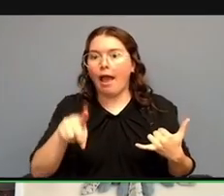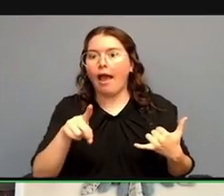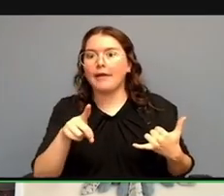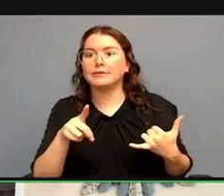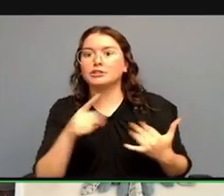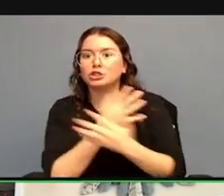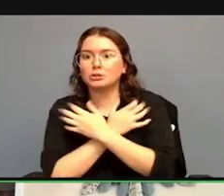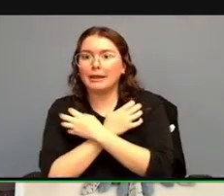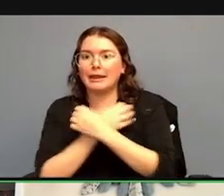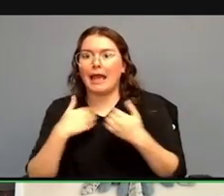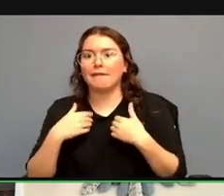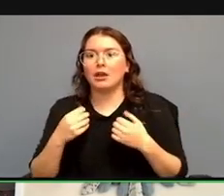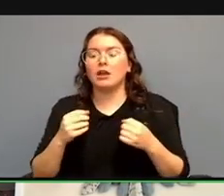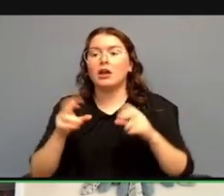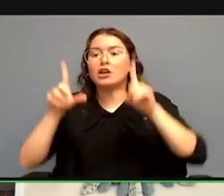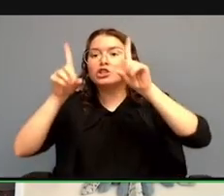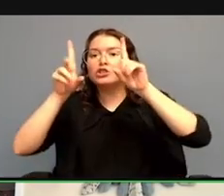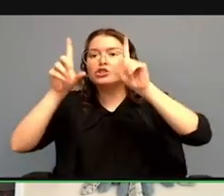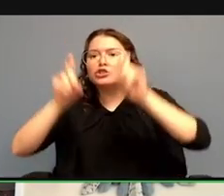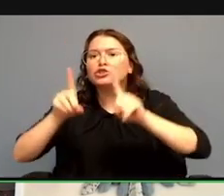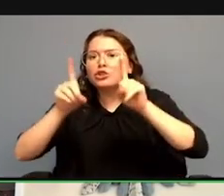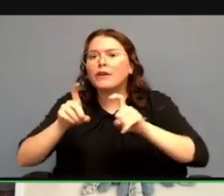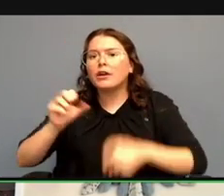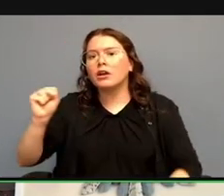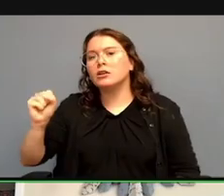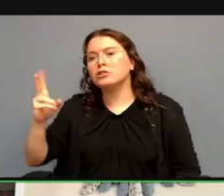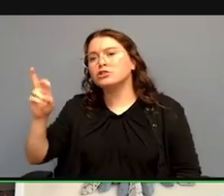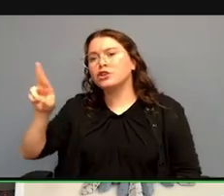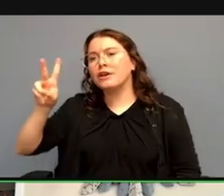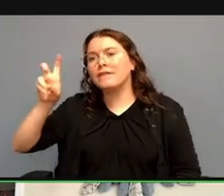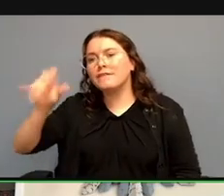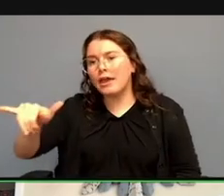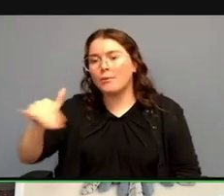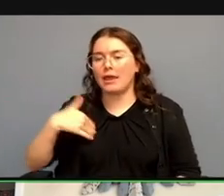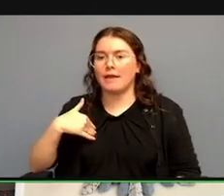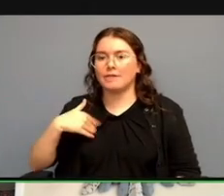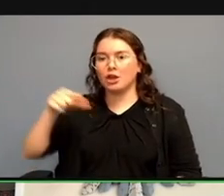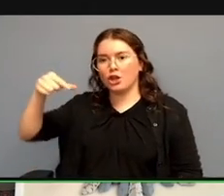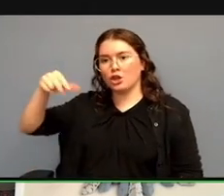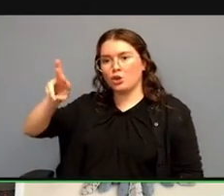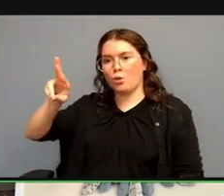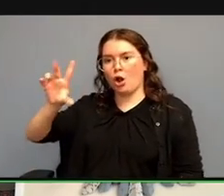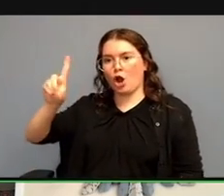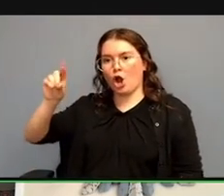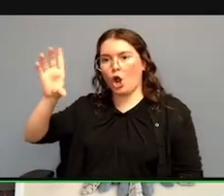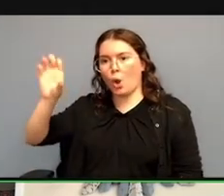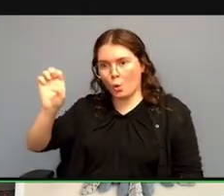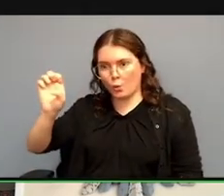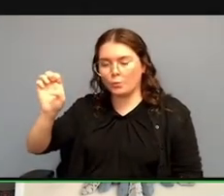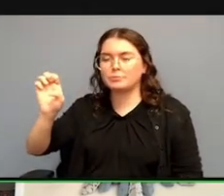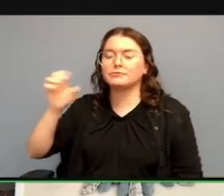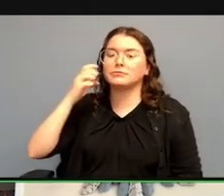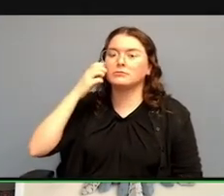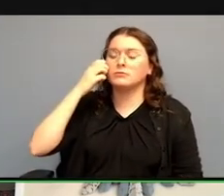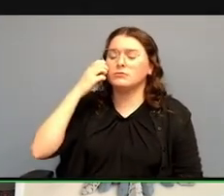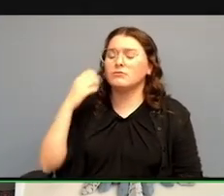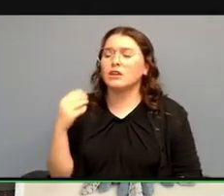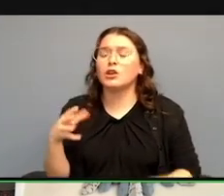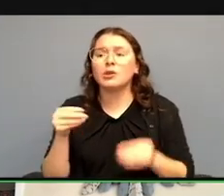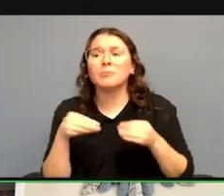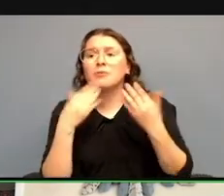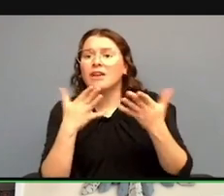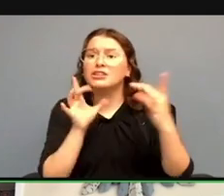the survey up. We have a QR code for survey. You can provide us with your feedback about how